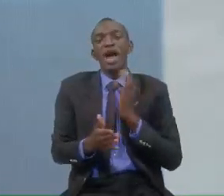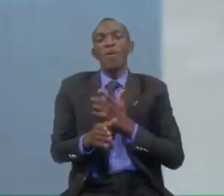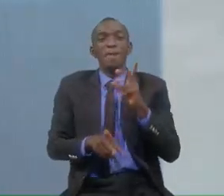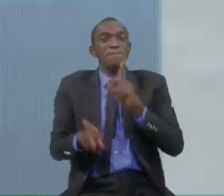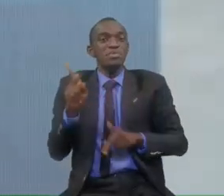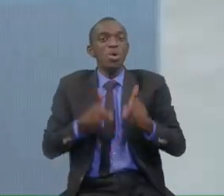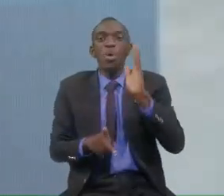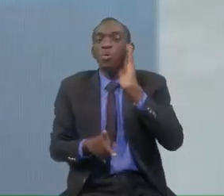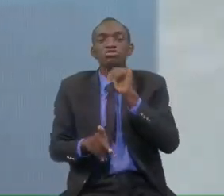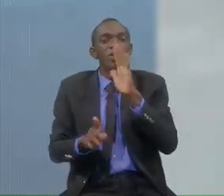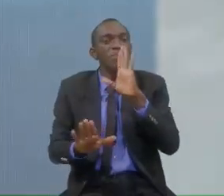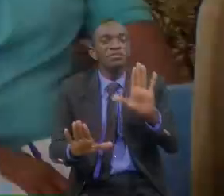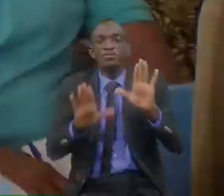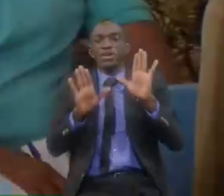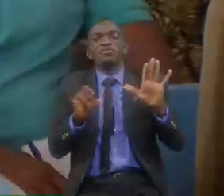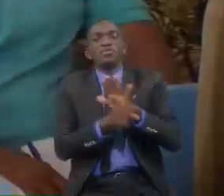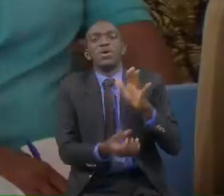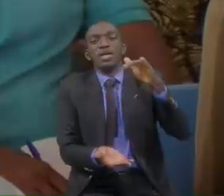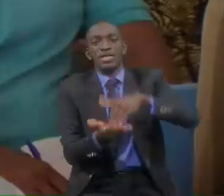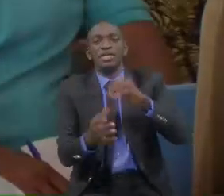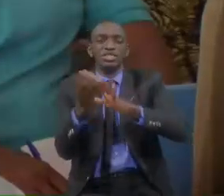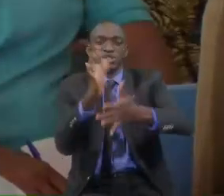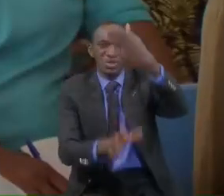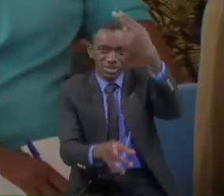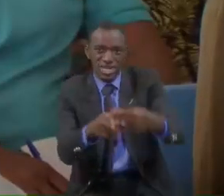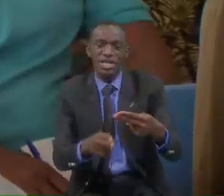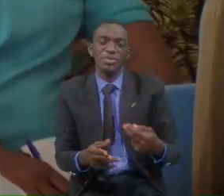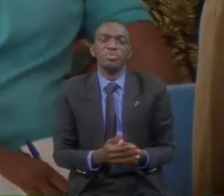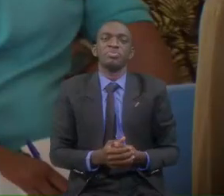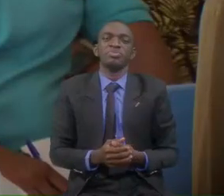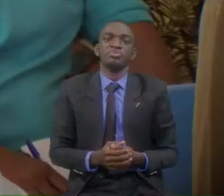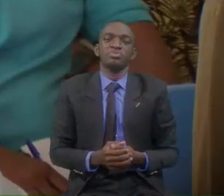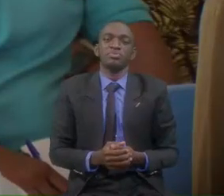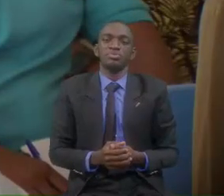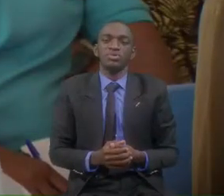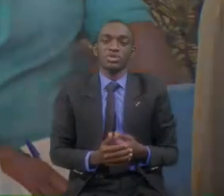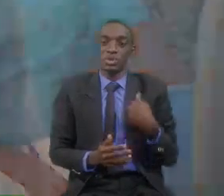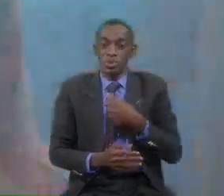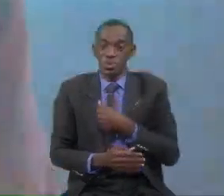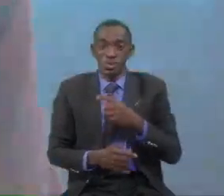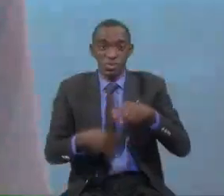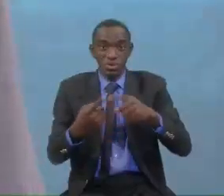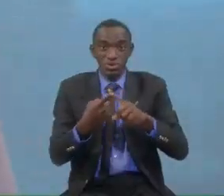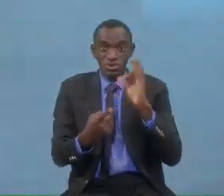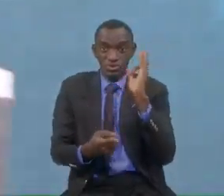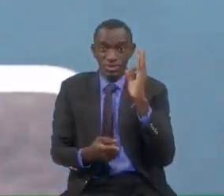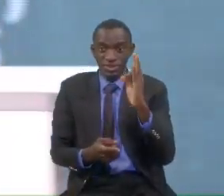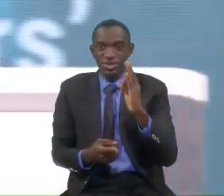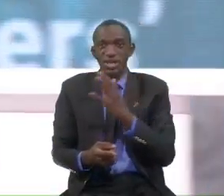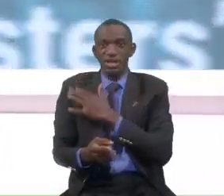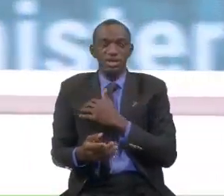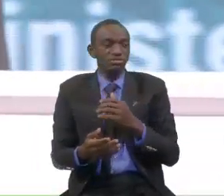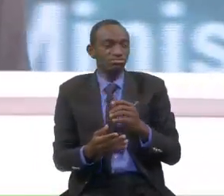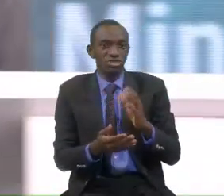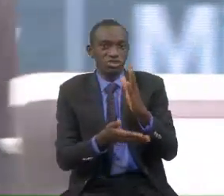anymore in Jesus' name. You're going to preach, and then somebody